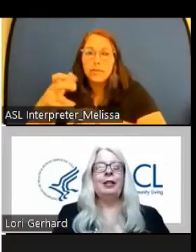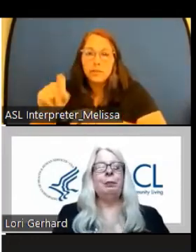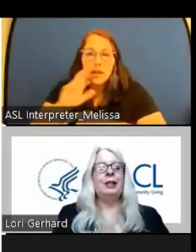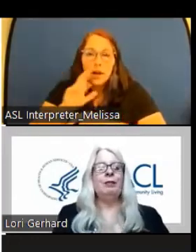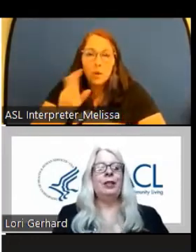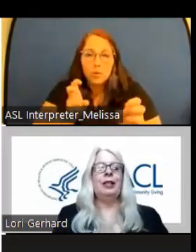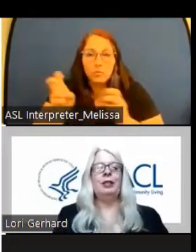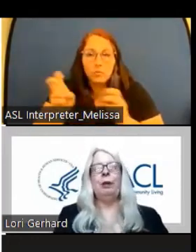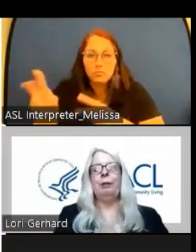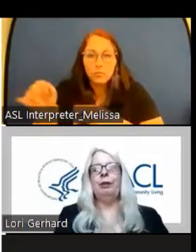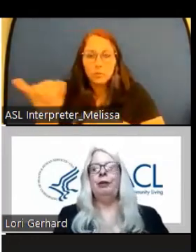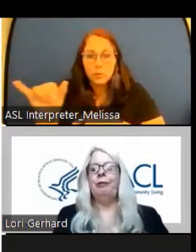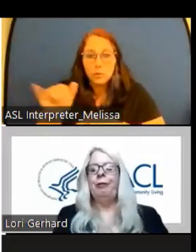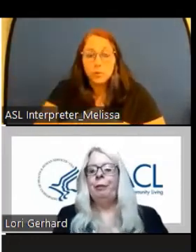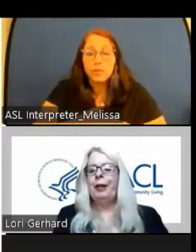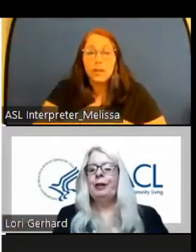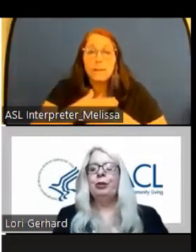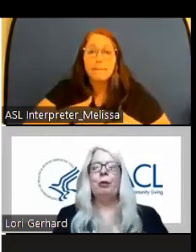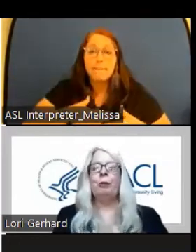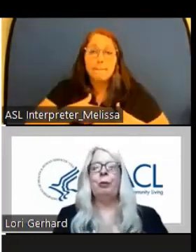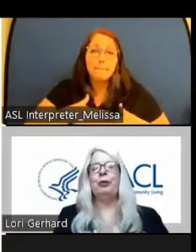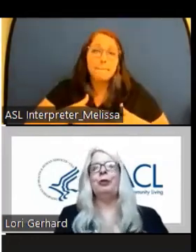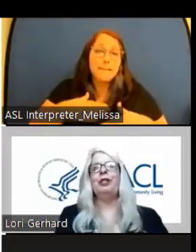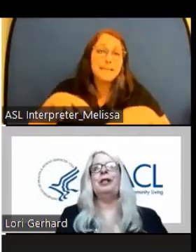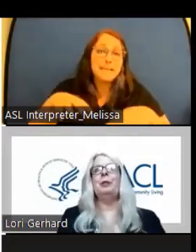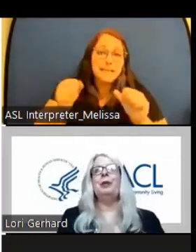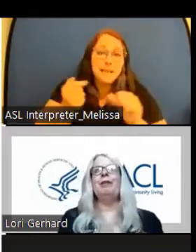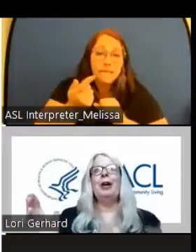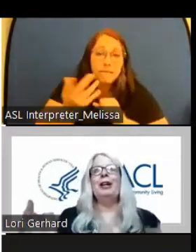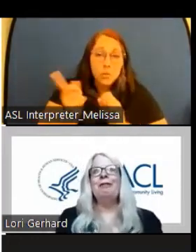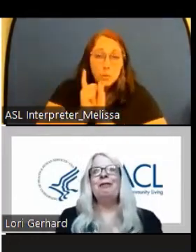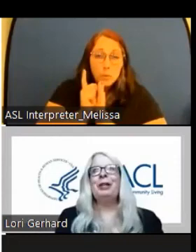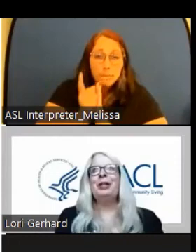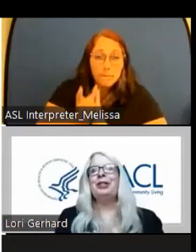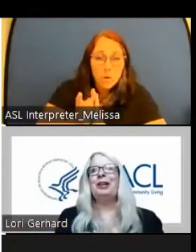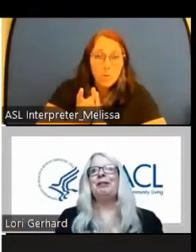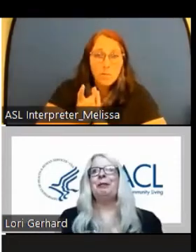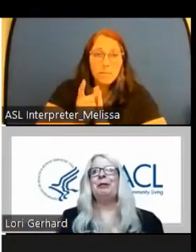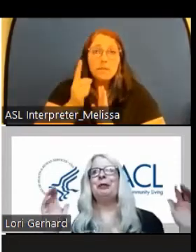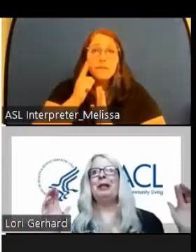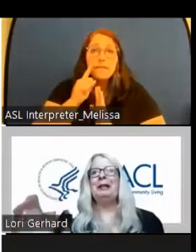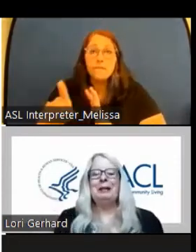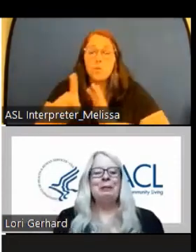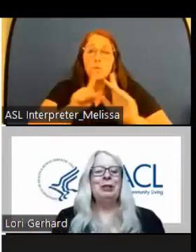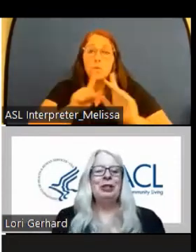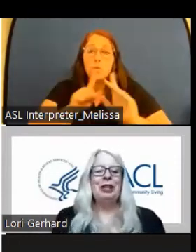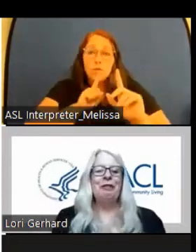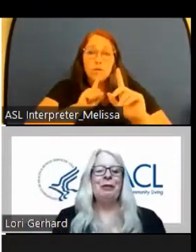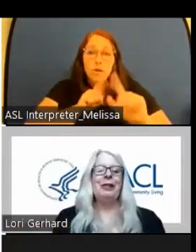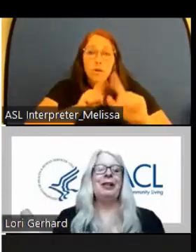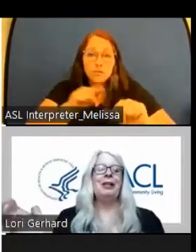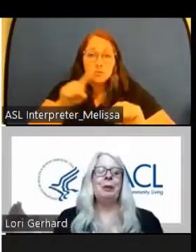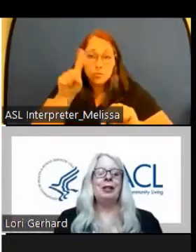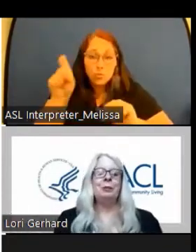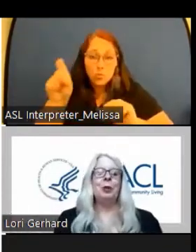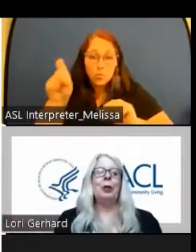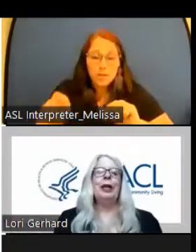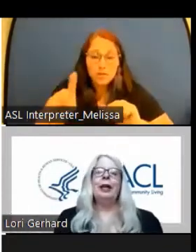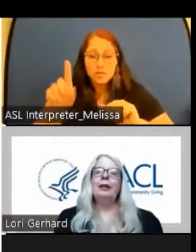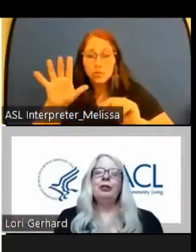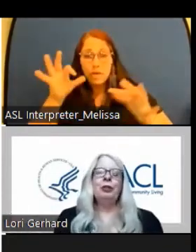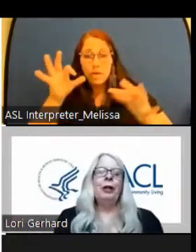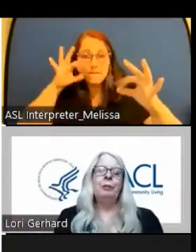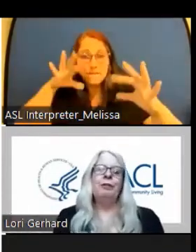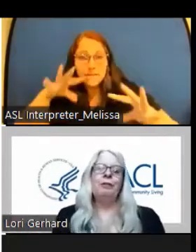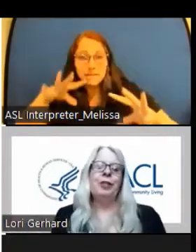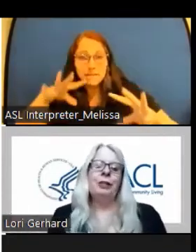different aspects of today's webinar. Your feedback is so important to us. I know we have a lot of information to cover. We're trying to get as much to everyone as possible